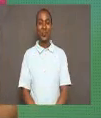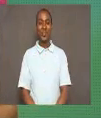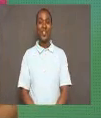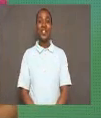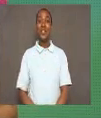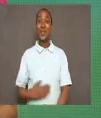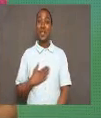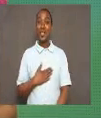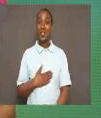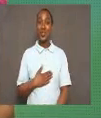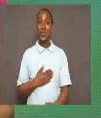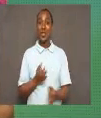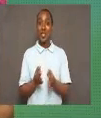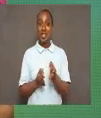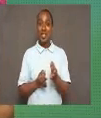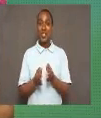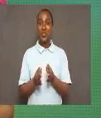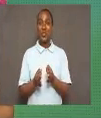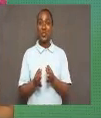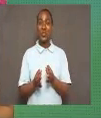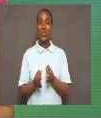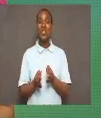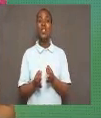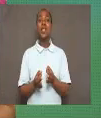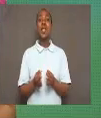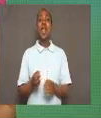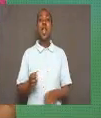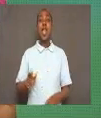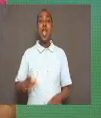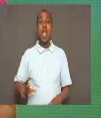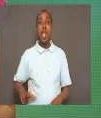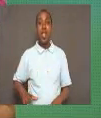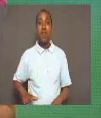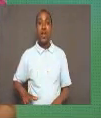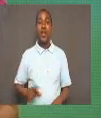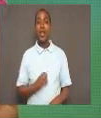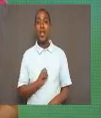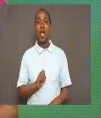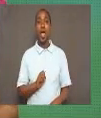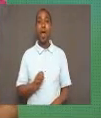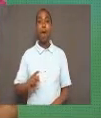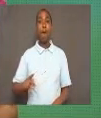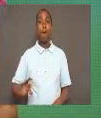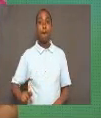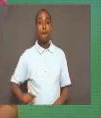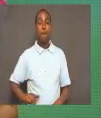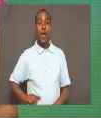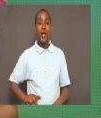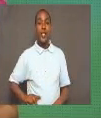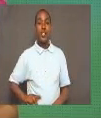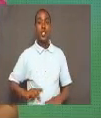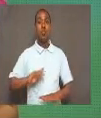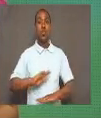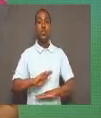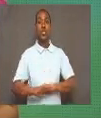Please explain the role of the liver and the pancreas in the process